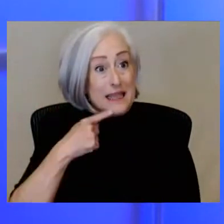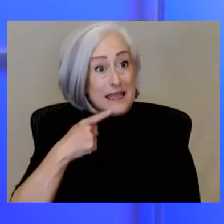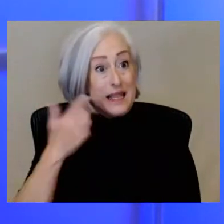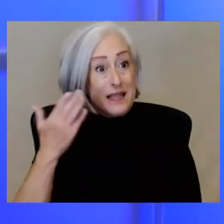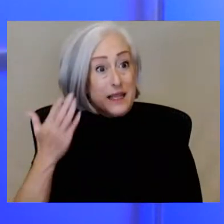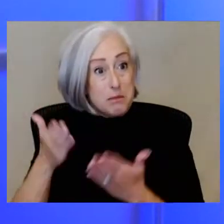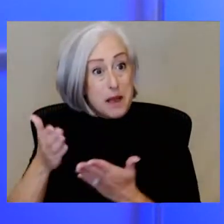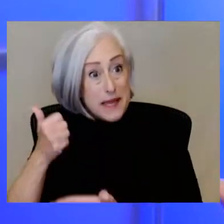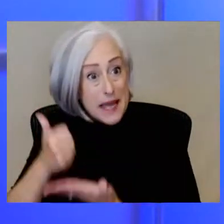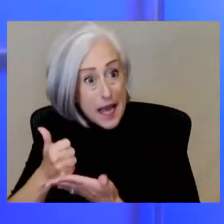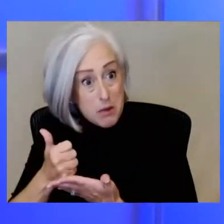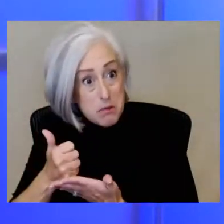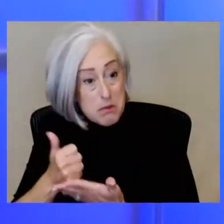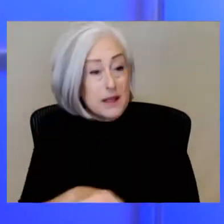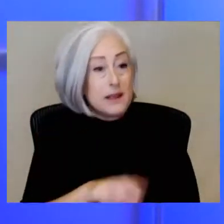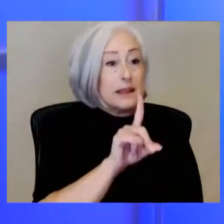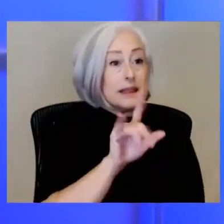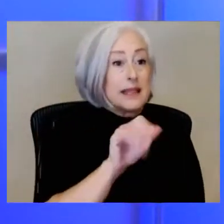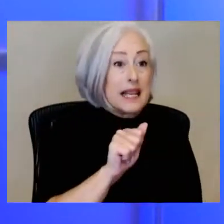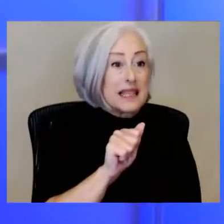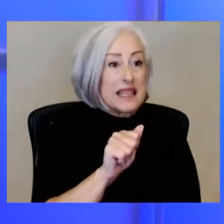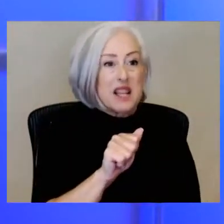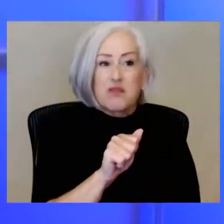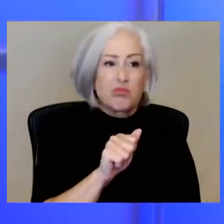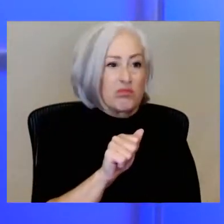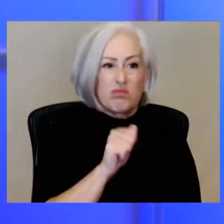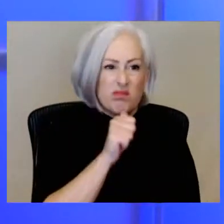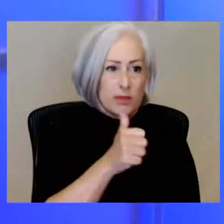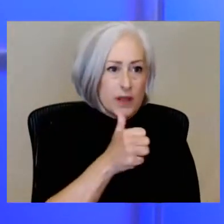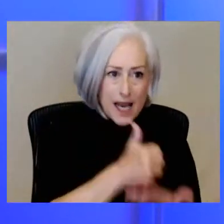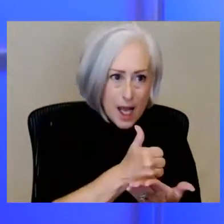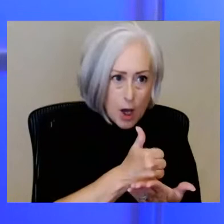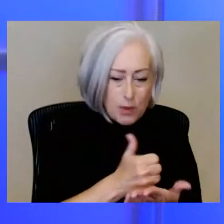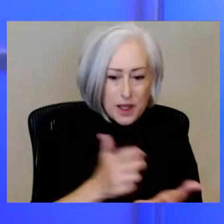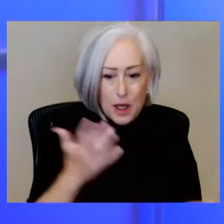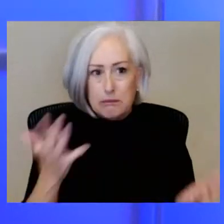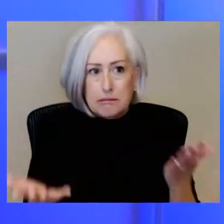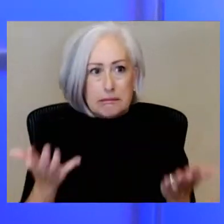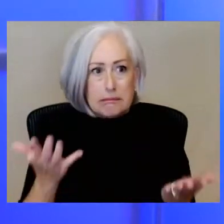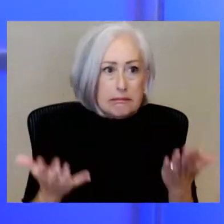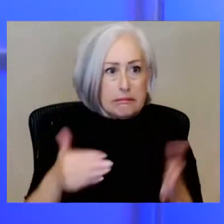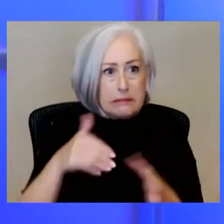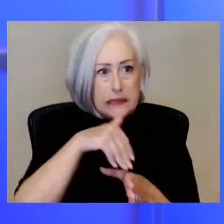data that says it probably doesn't. And so we're sort of stuck in the middle.